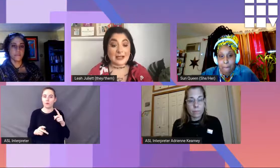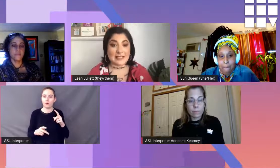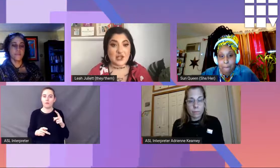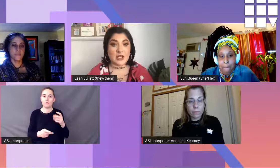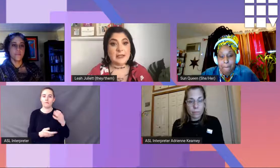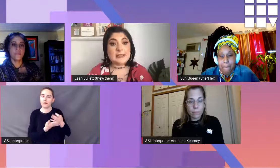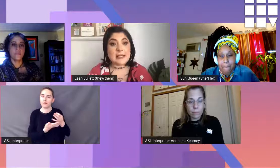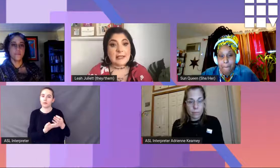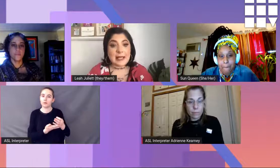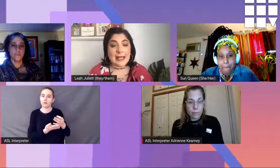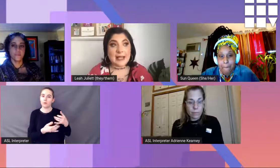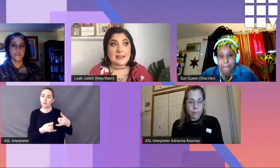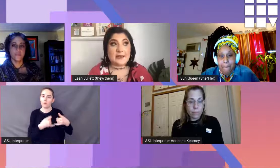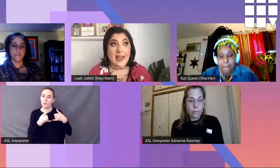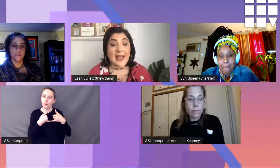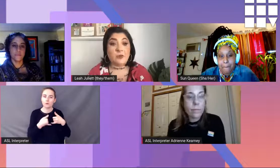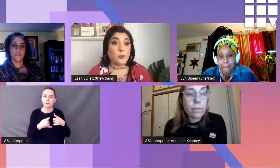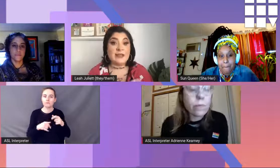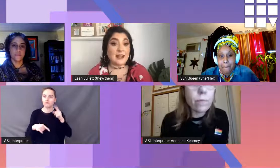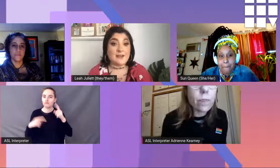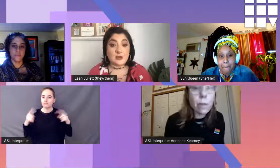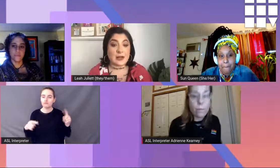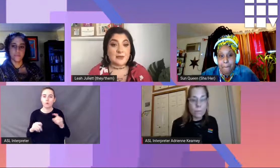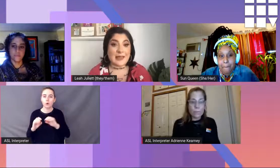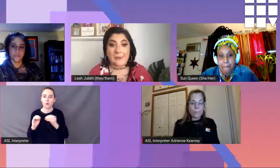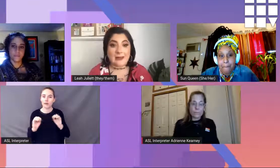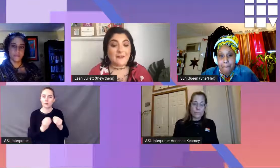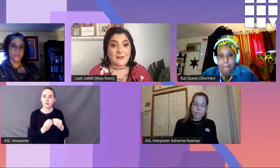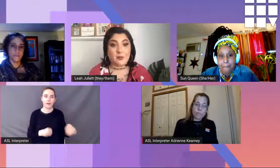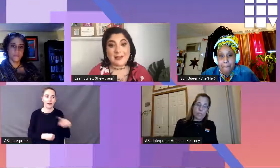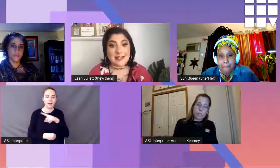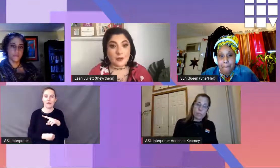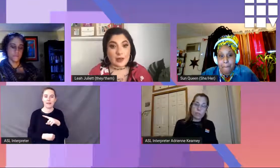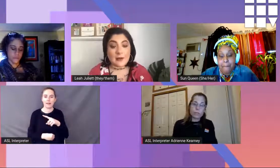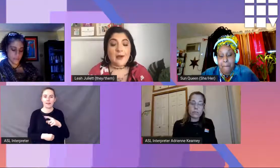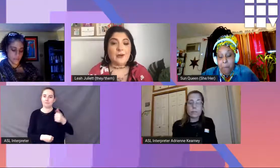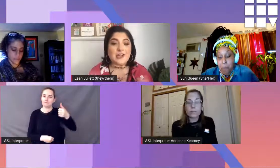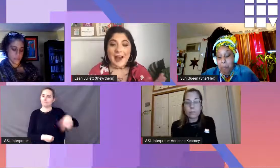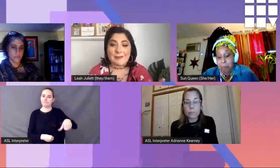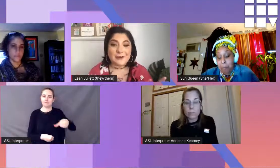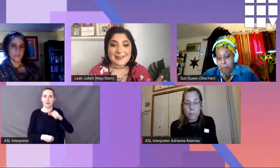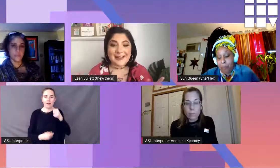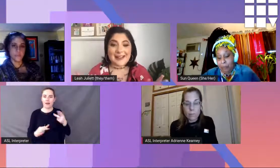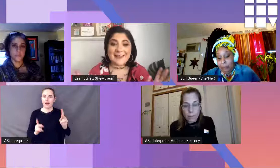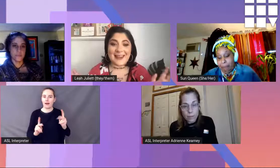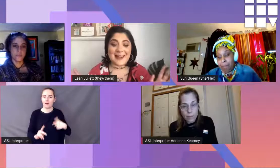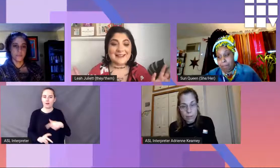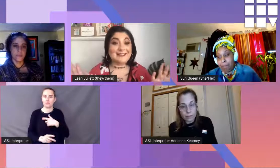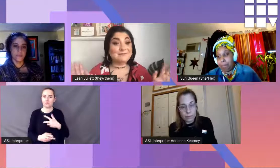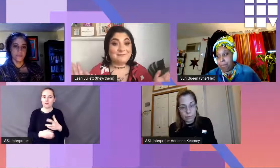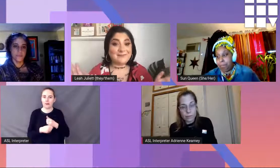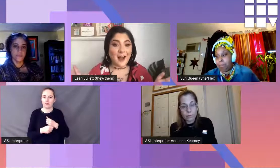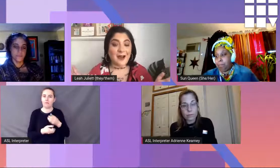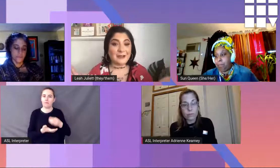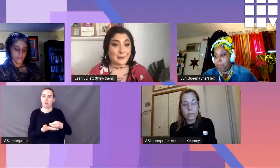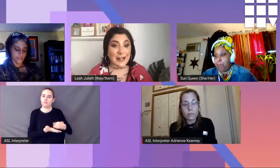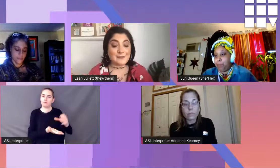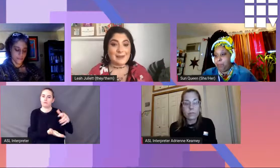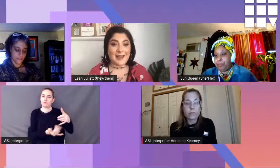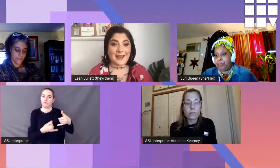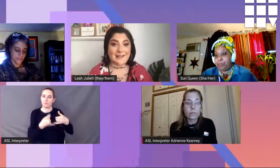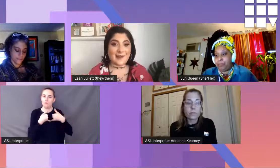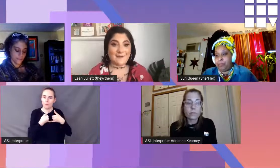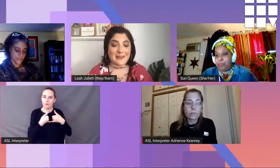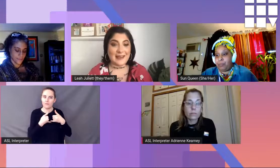larger organizations, and they wouldn't give it to us without being a 501c3, which I personally think is not